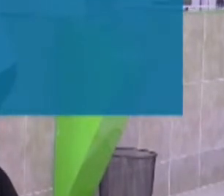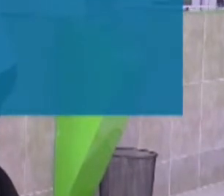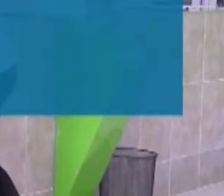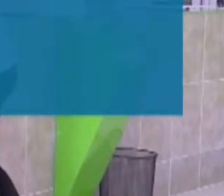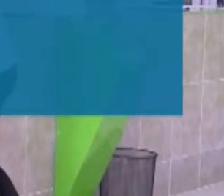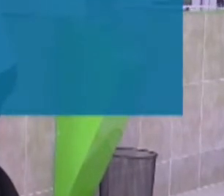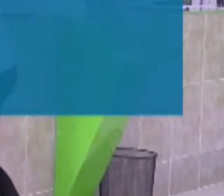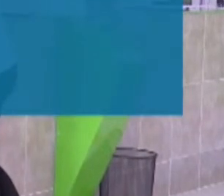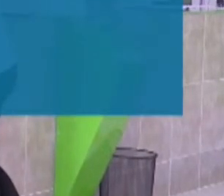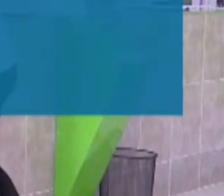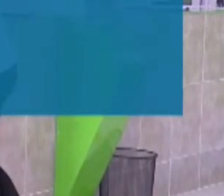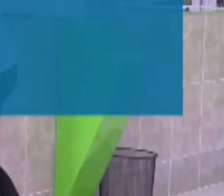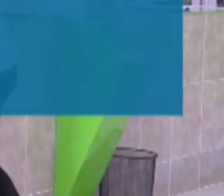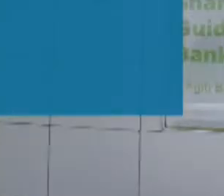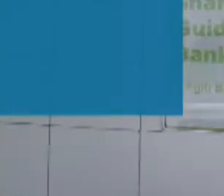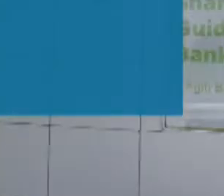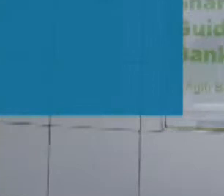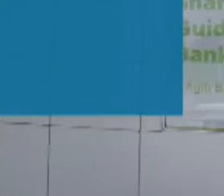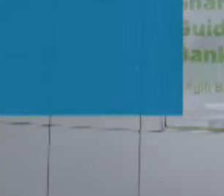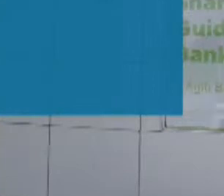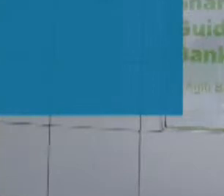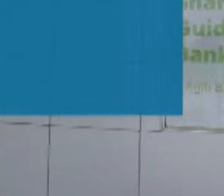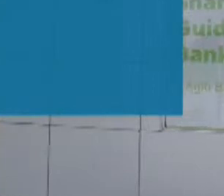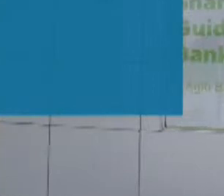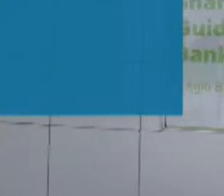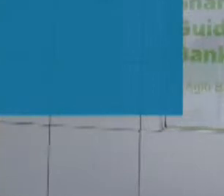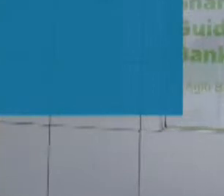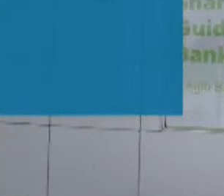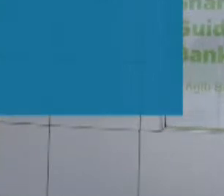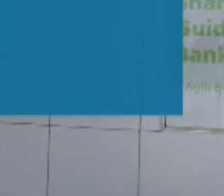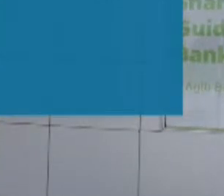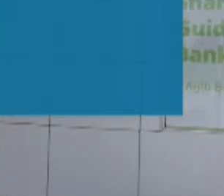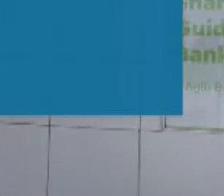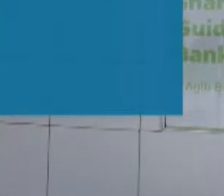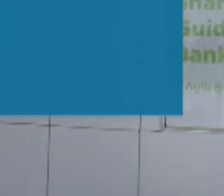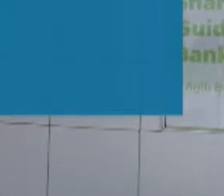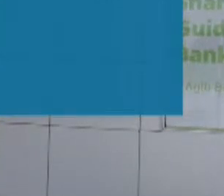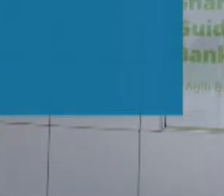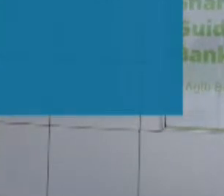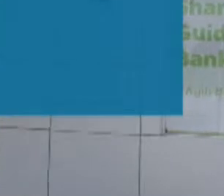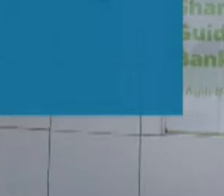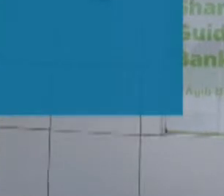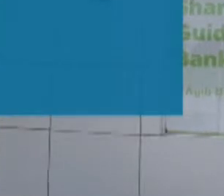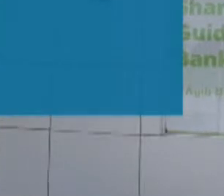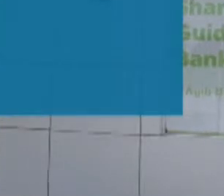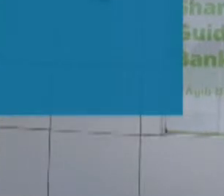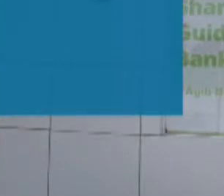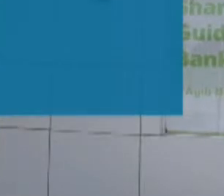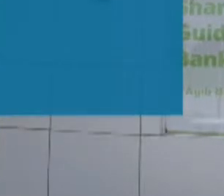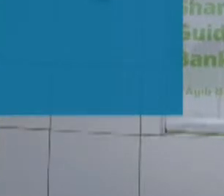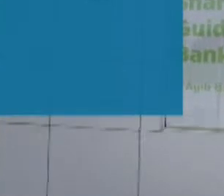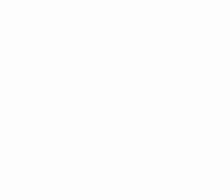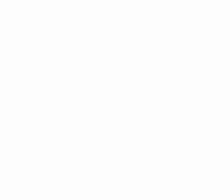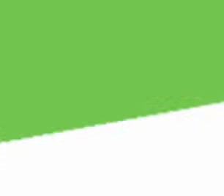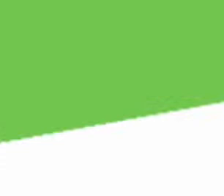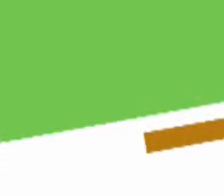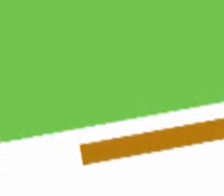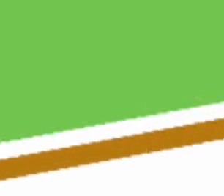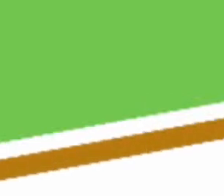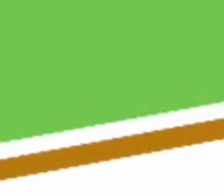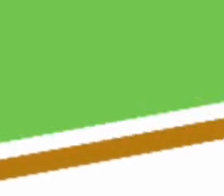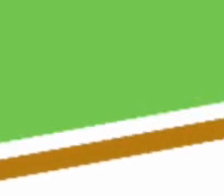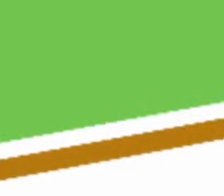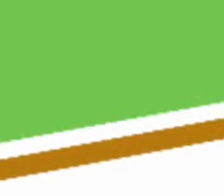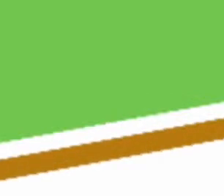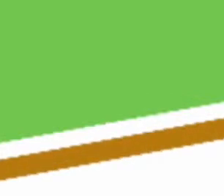Avenue, Bakote, Tranquil Bursubi, Brikama, Basse, Farafenye, Numuyel or Garawal. Your number